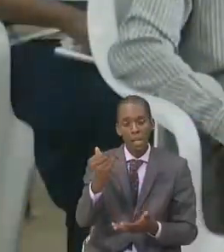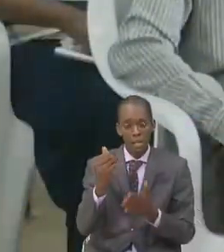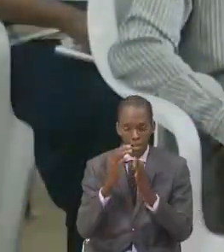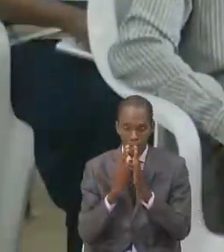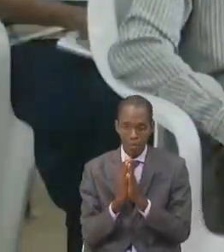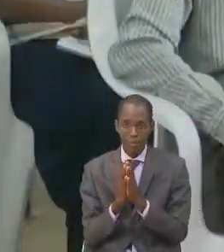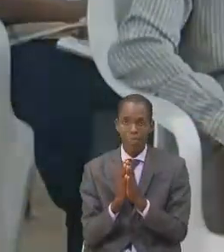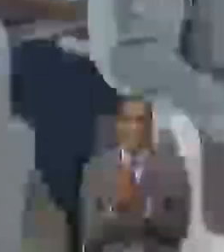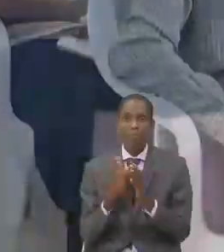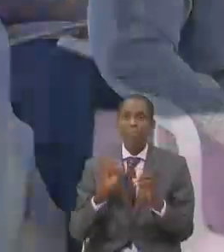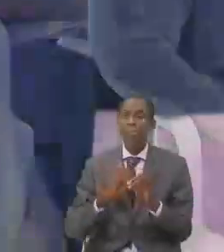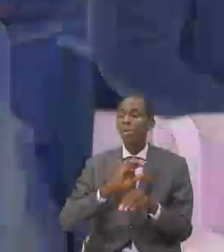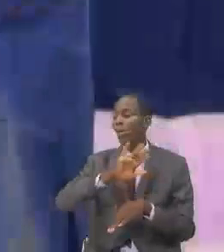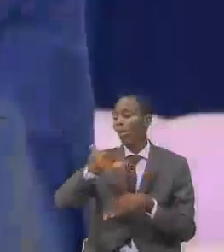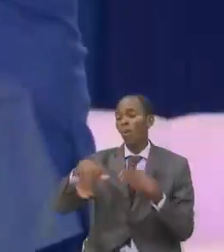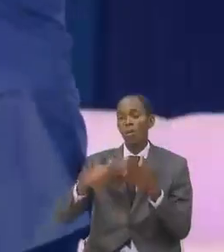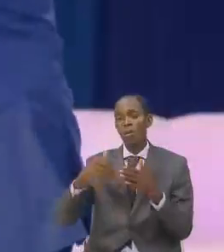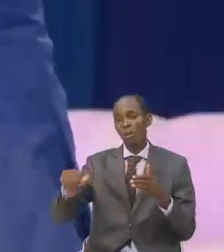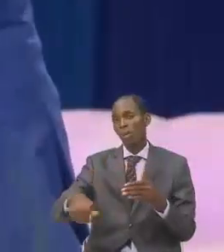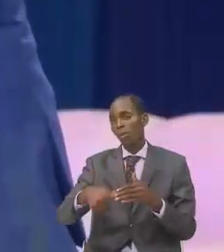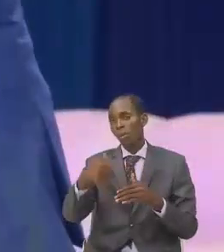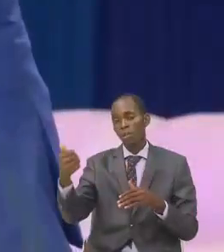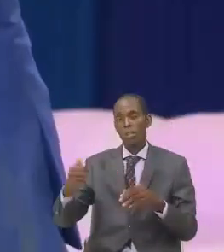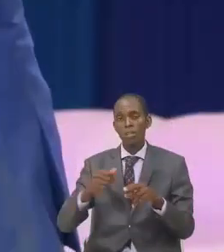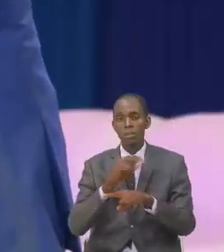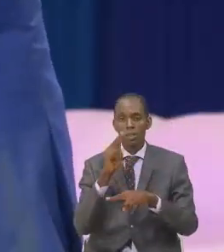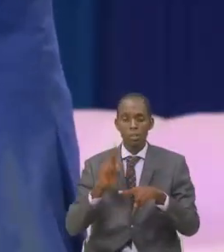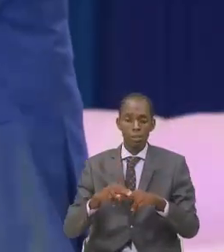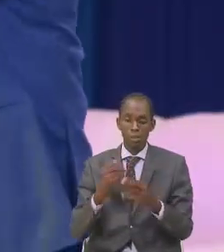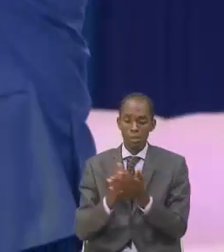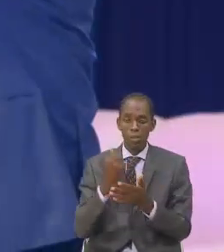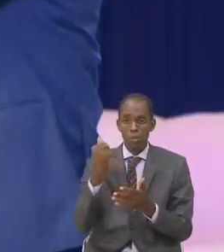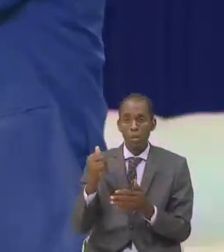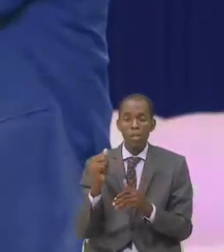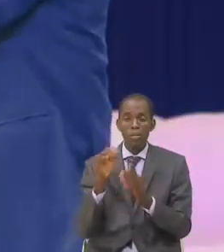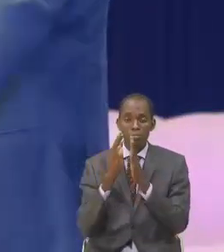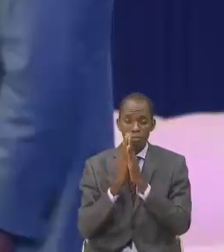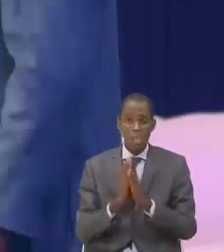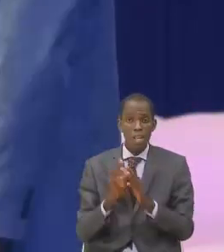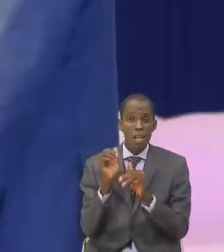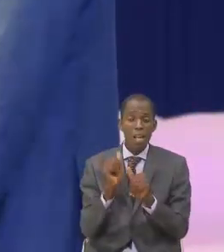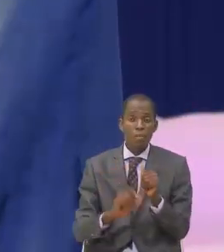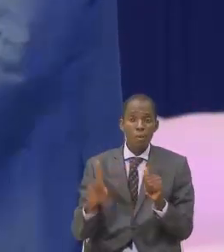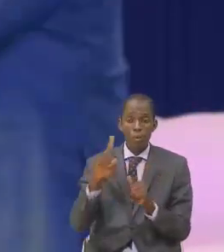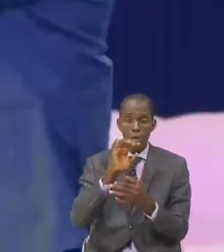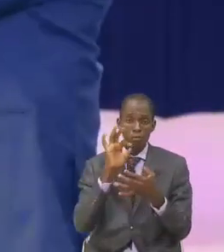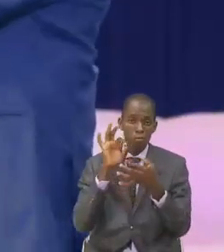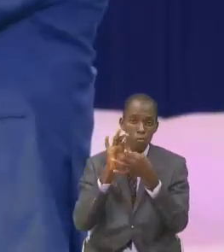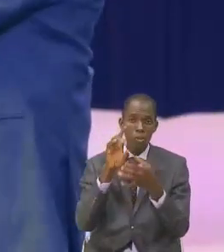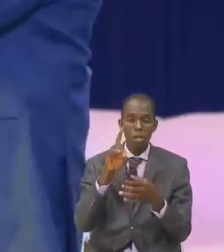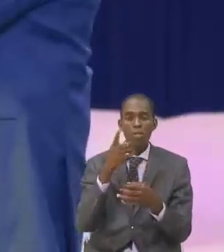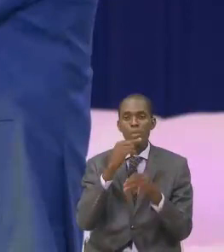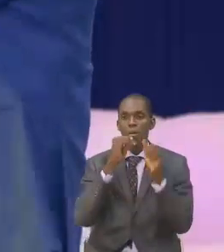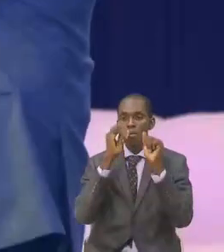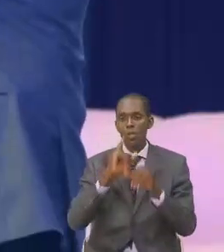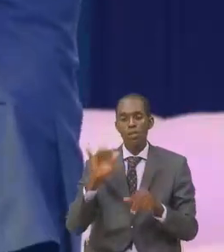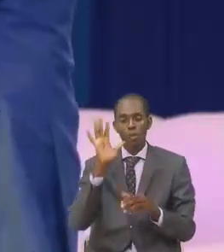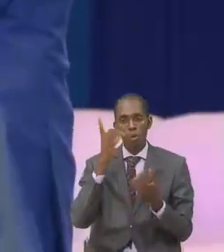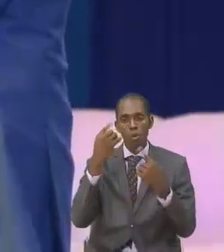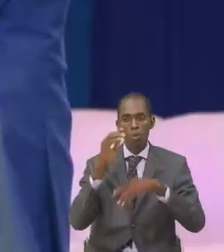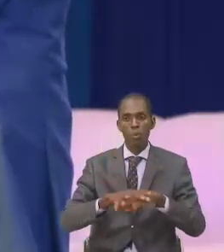our nation. I said our nation. In all the other nations. Everyone